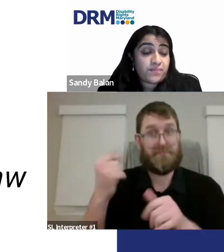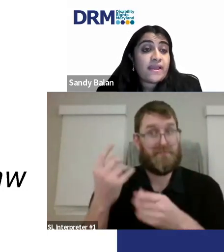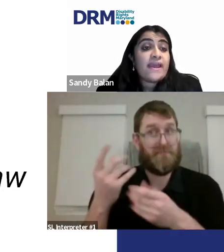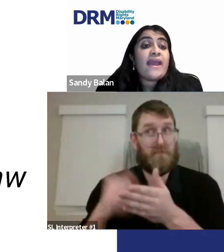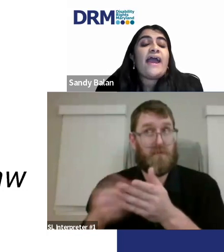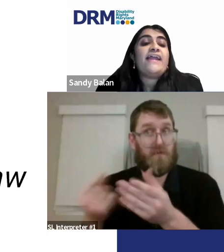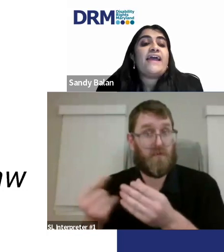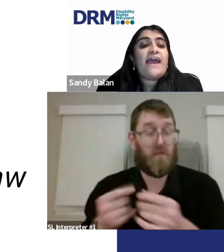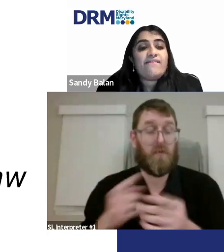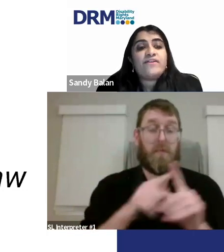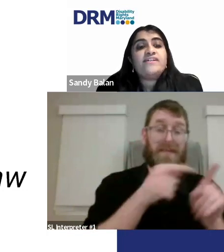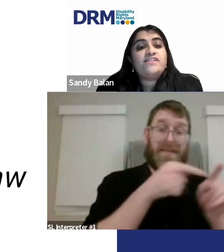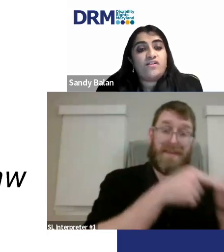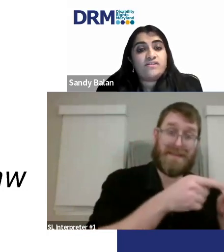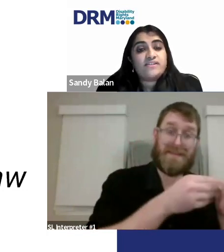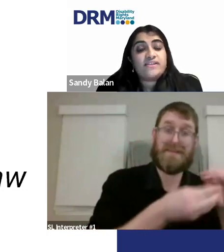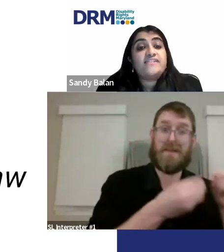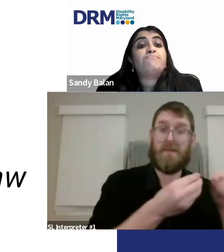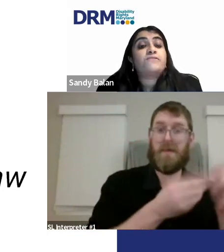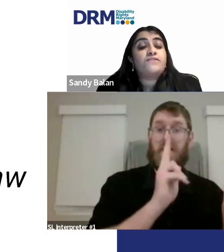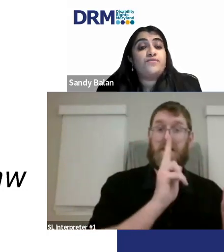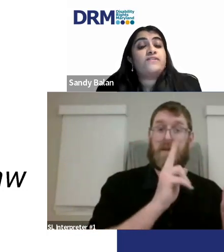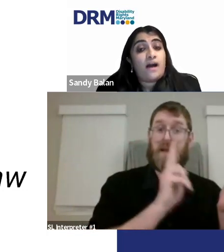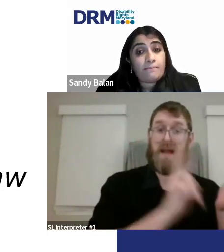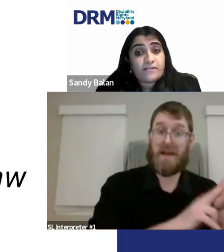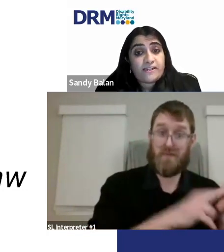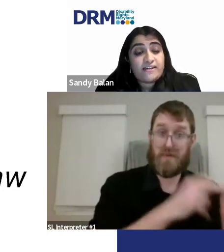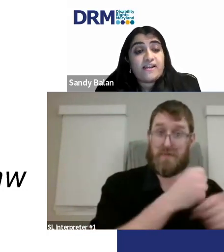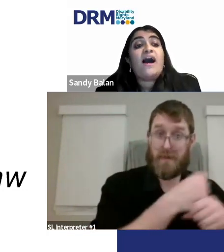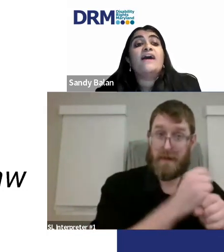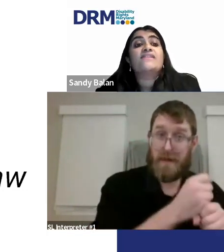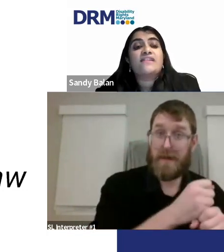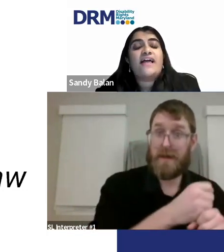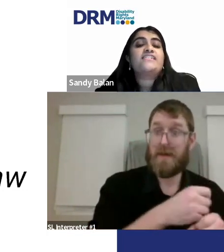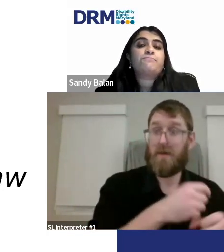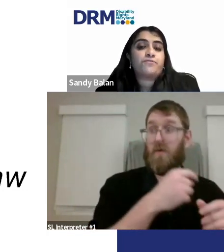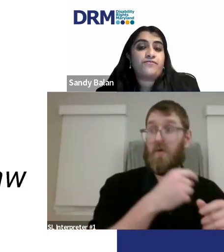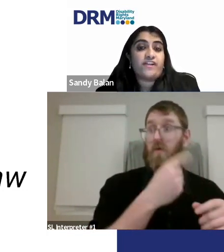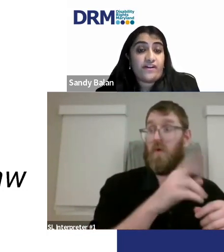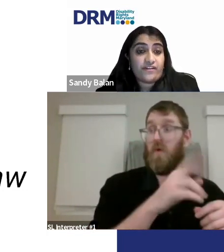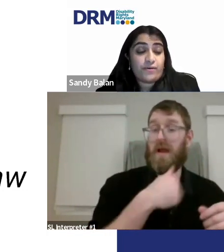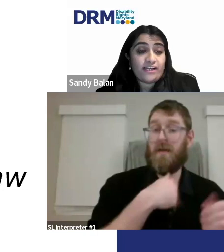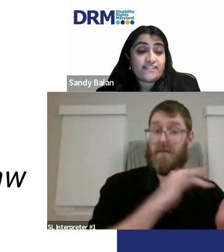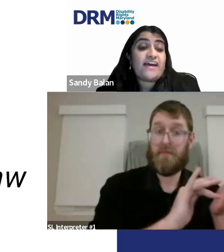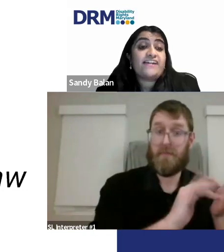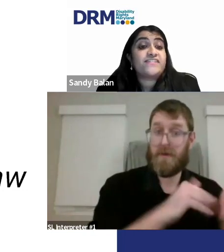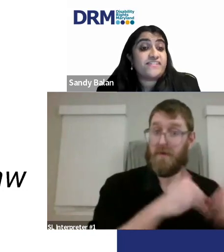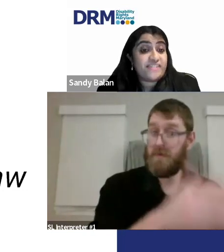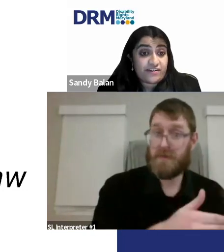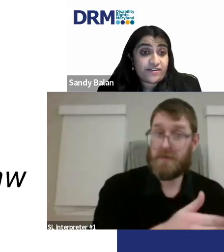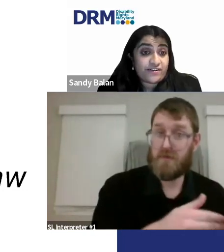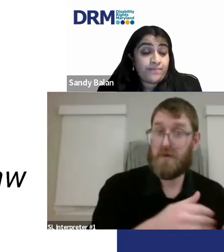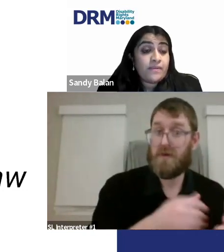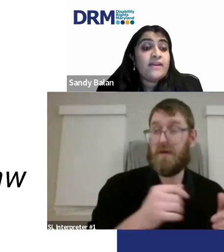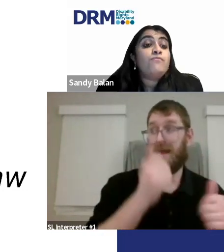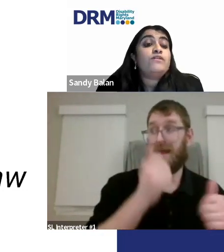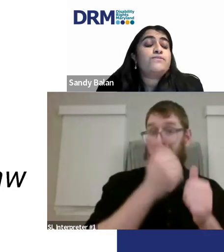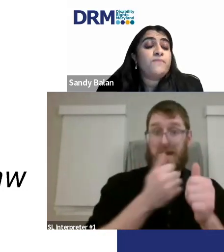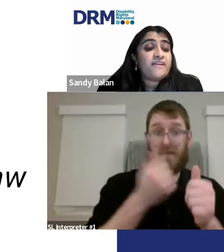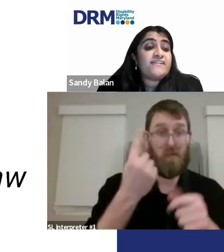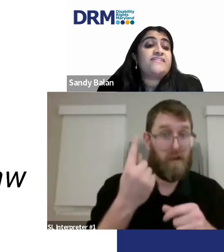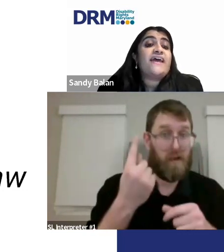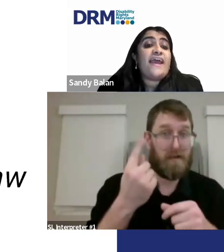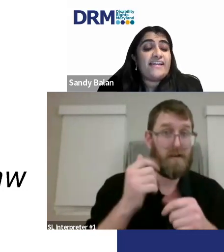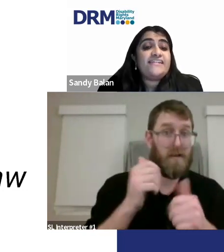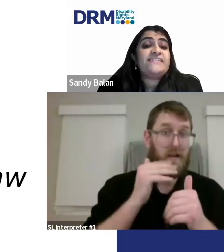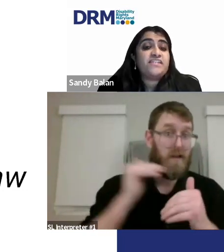procedure. And every adult is presumed competent unless proven otherwise. That is the standard,